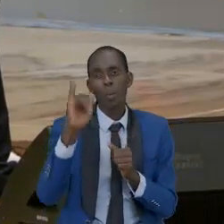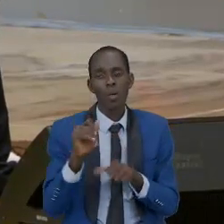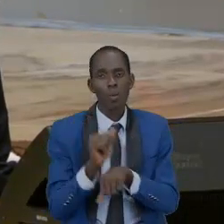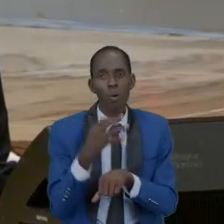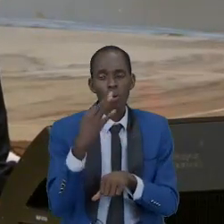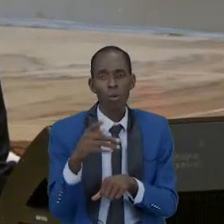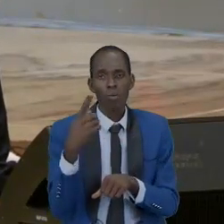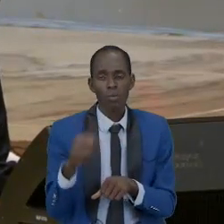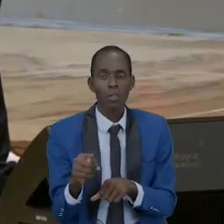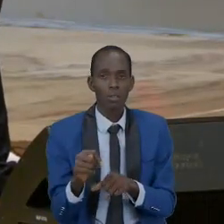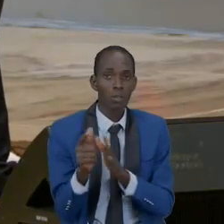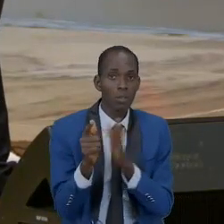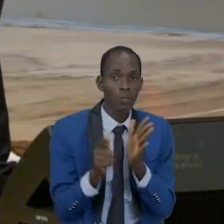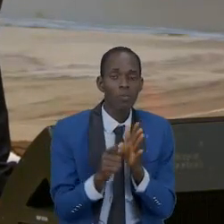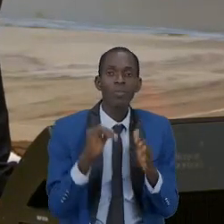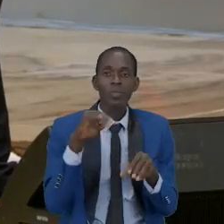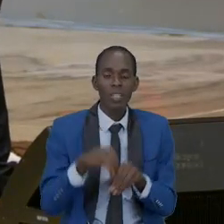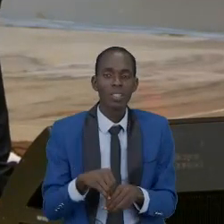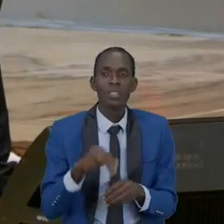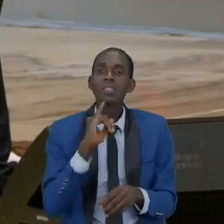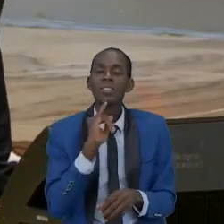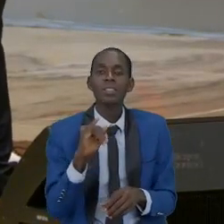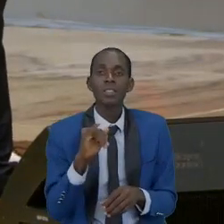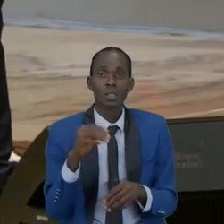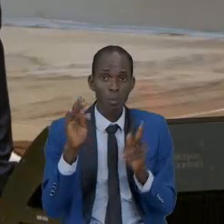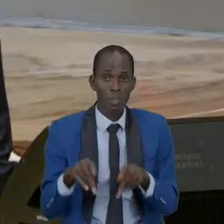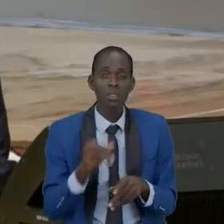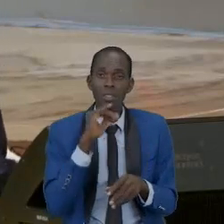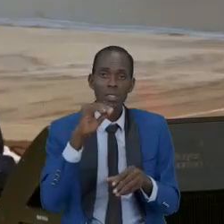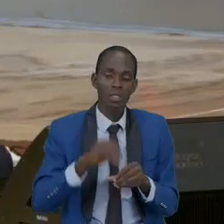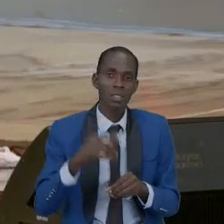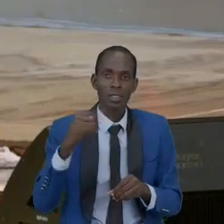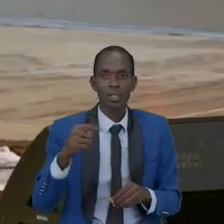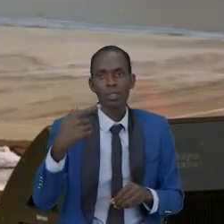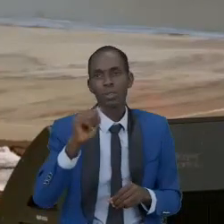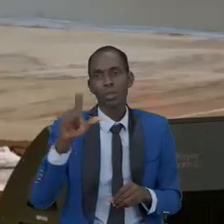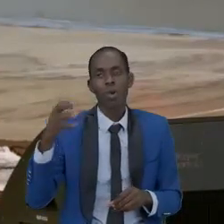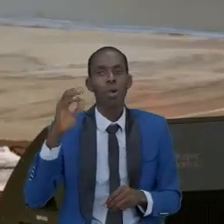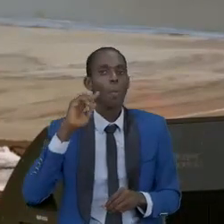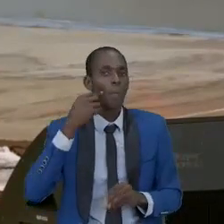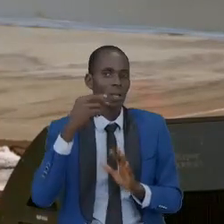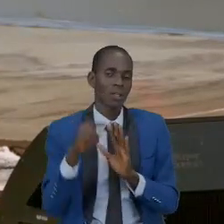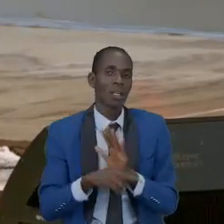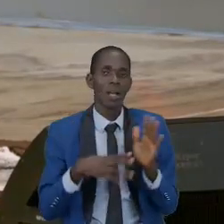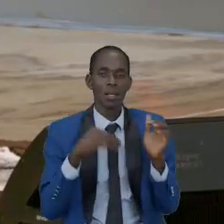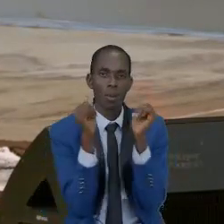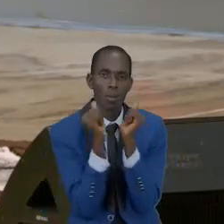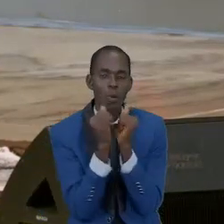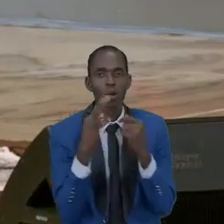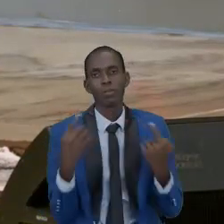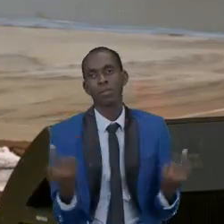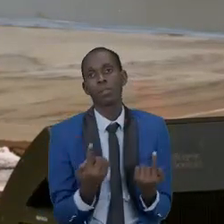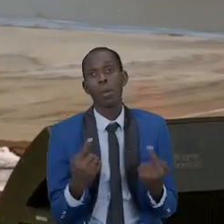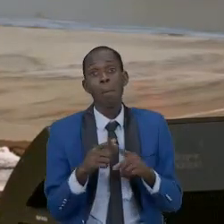in the gall of bitterness and in the bond of iniquity. But we don't have to go